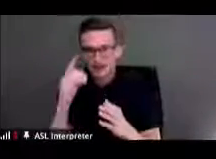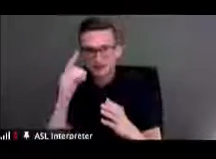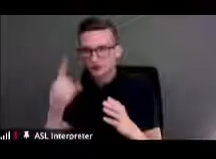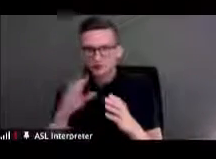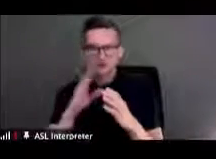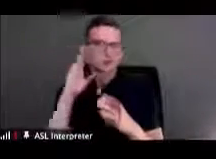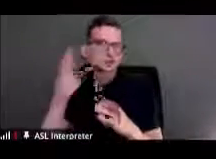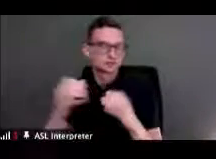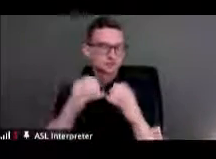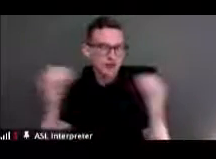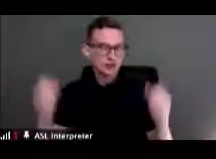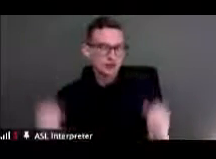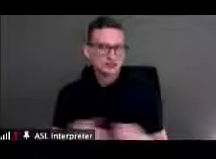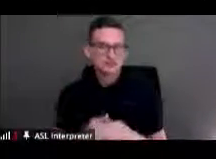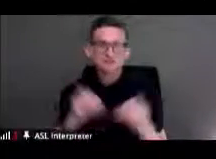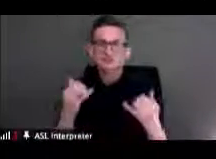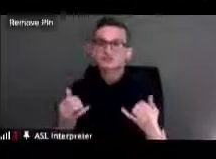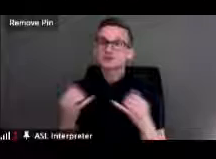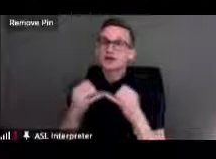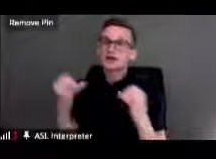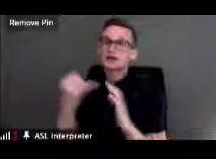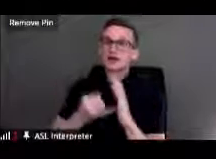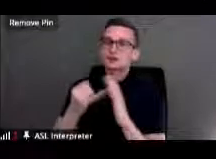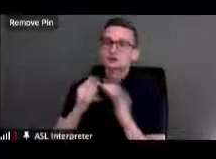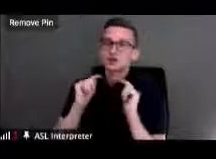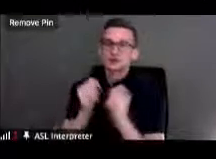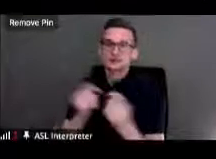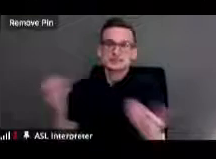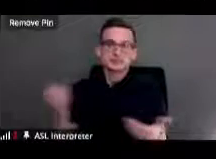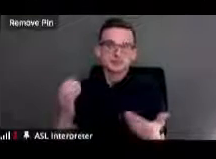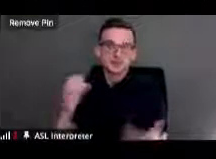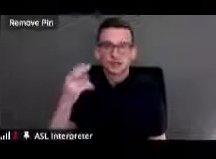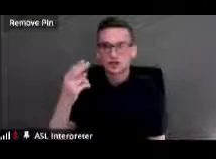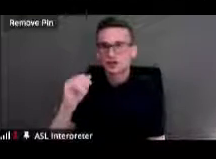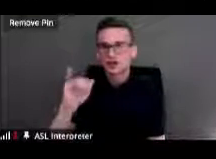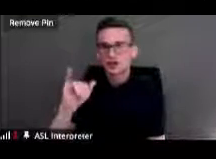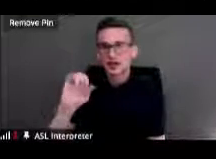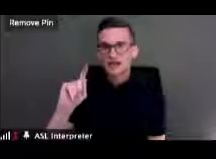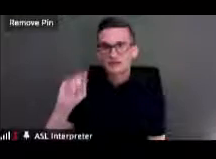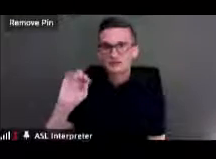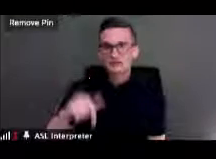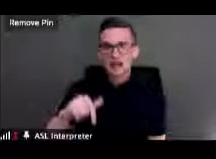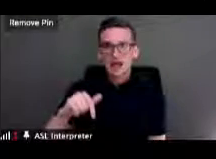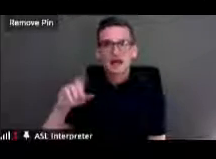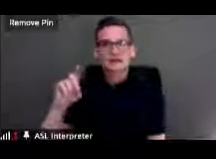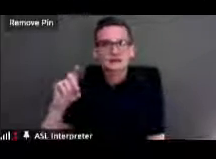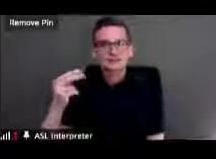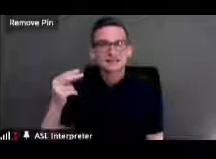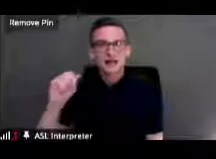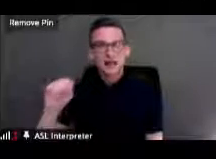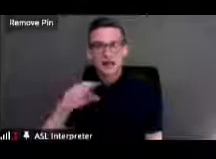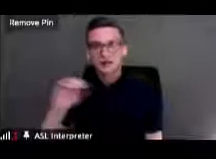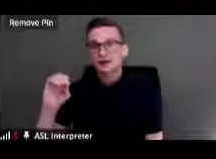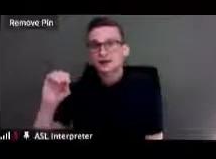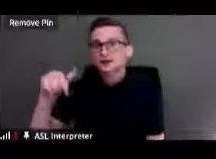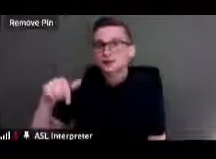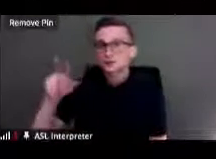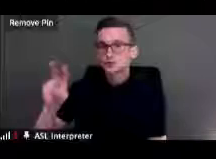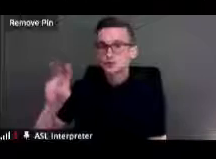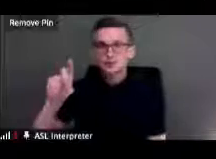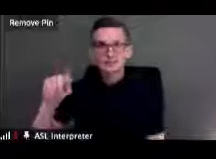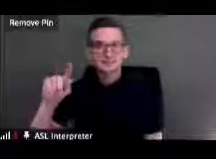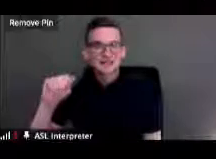are joined by our line drawing team, Haystack DNA and Q2 Data and Research LLC, who will